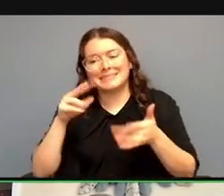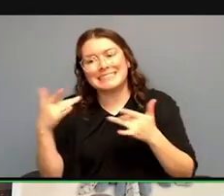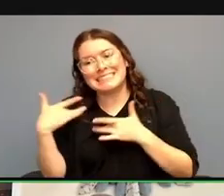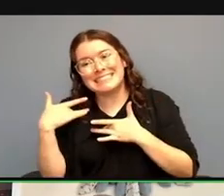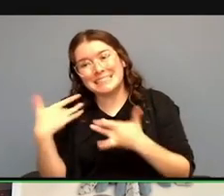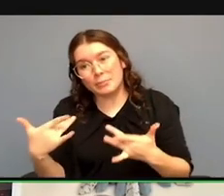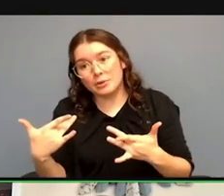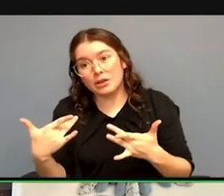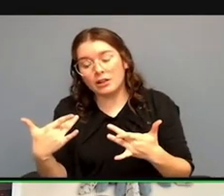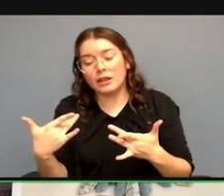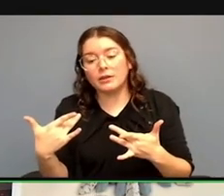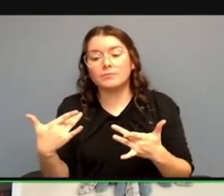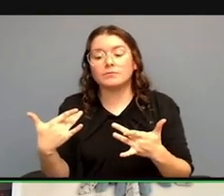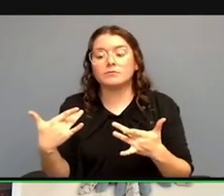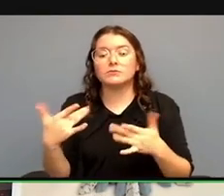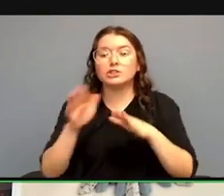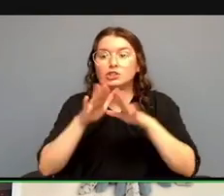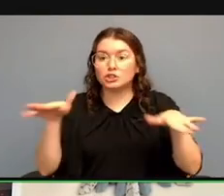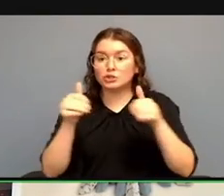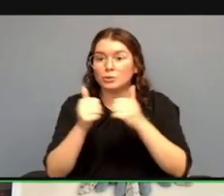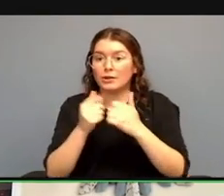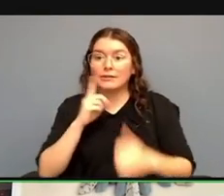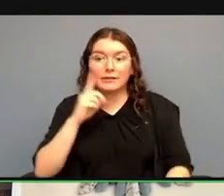typically children with deaf blindness,